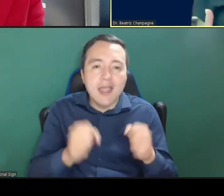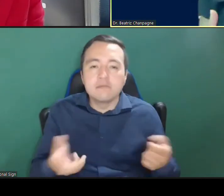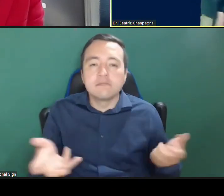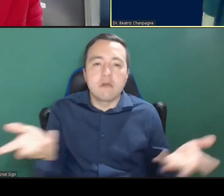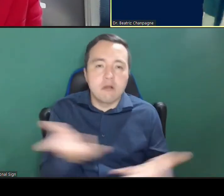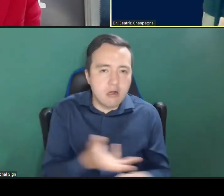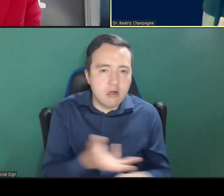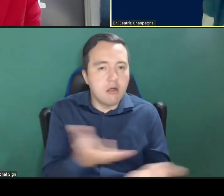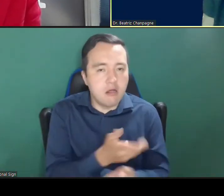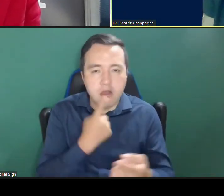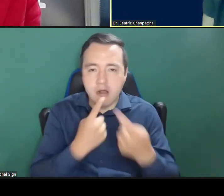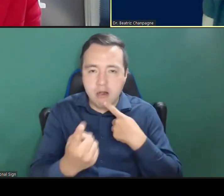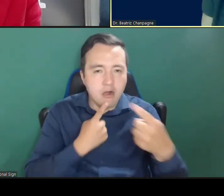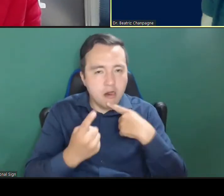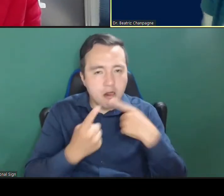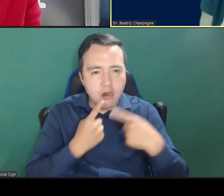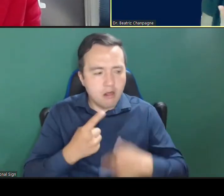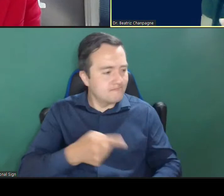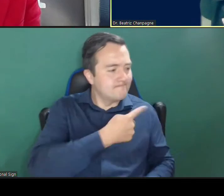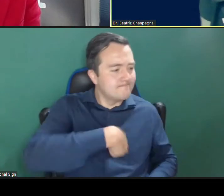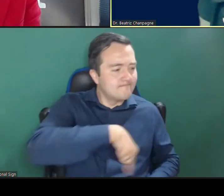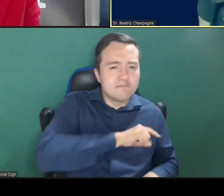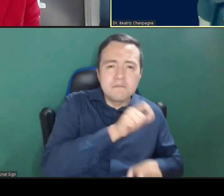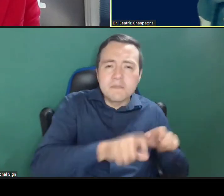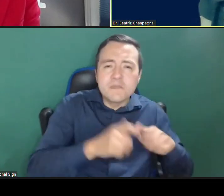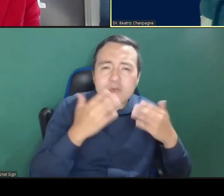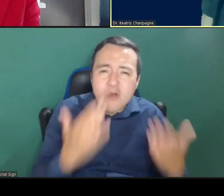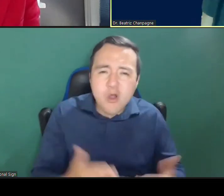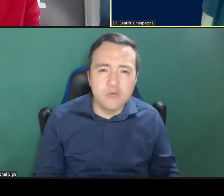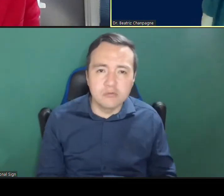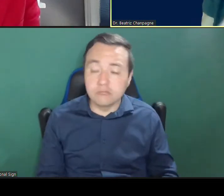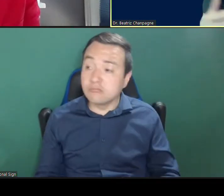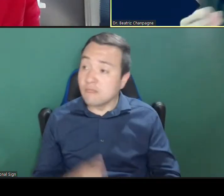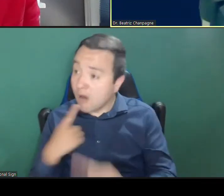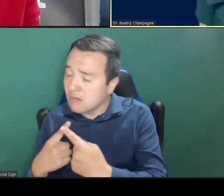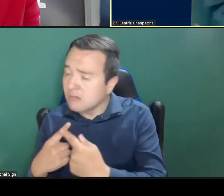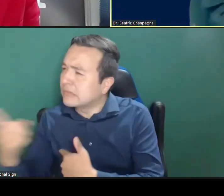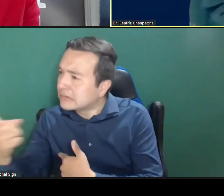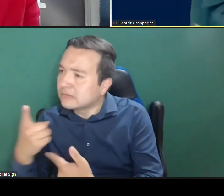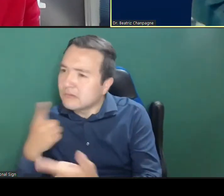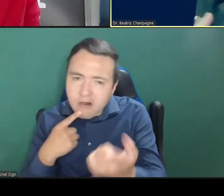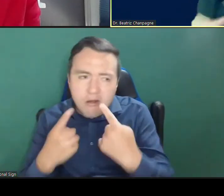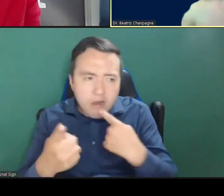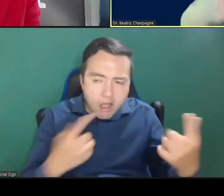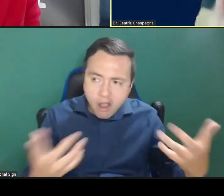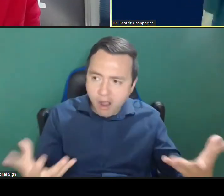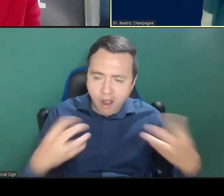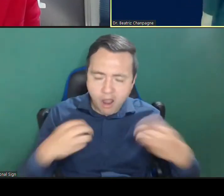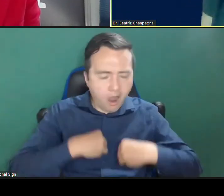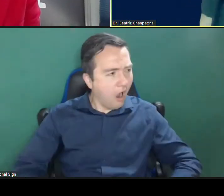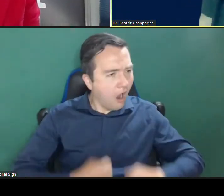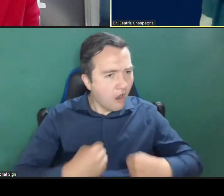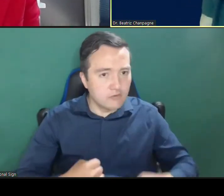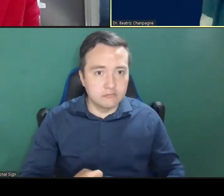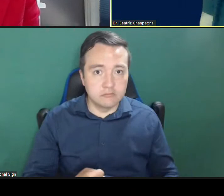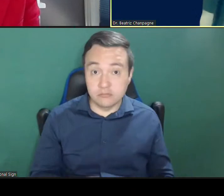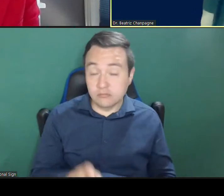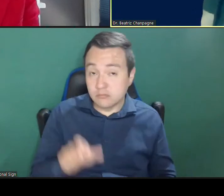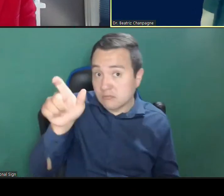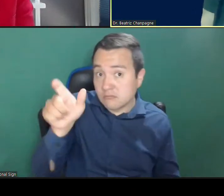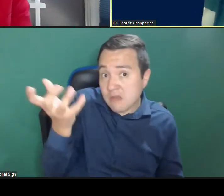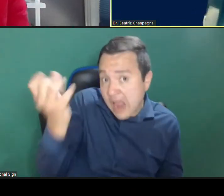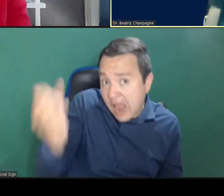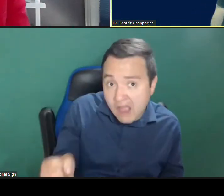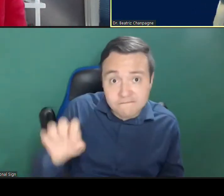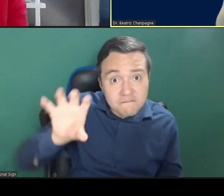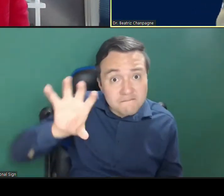to allow us to have continuous interaction with civil society. That gives us greater strength. When there is a country that has a